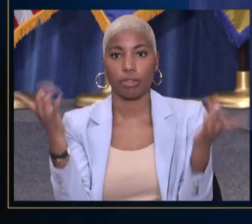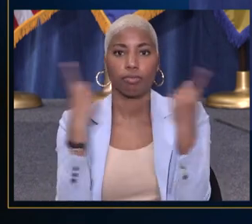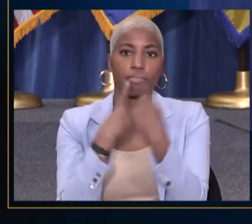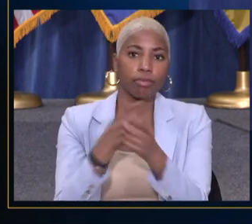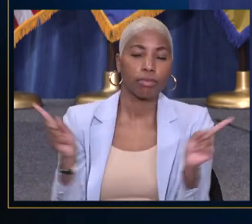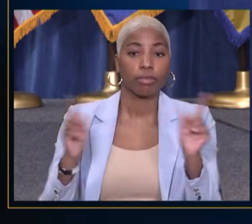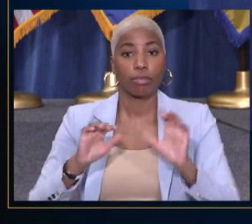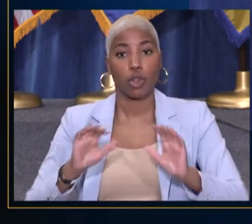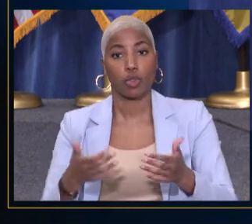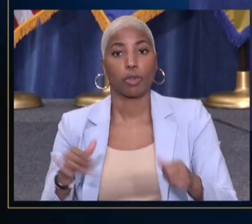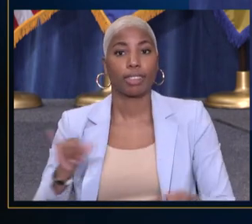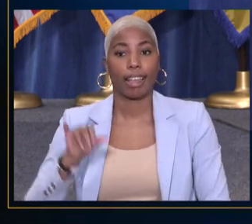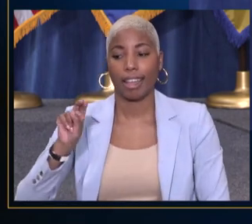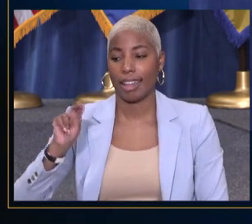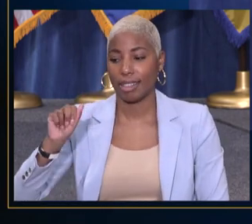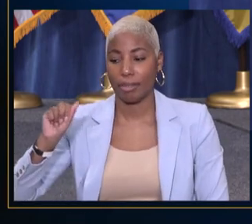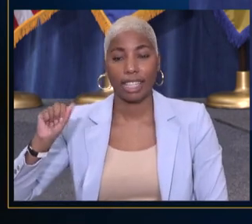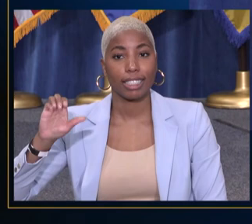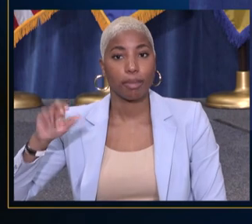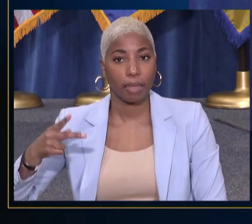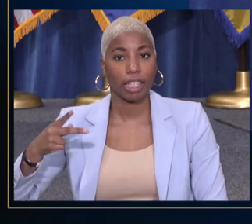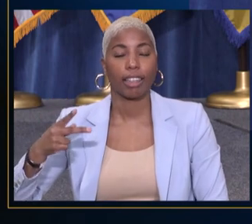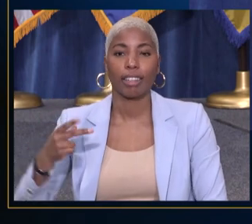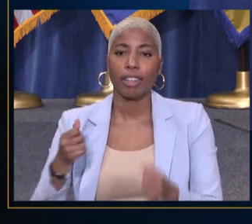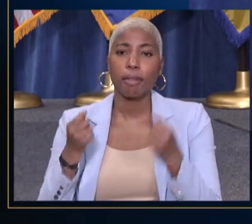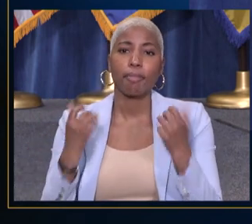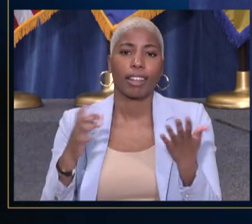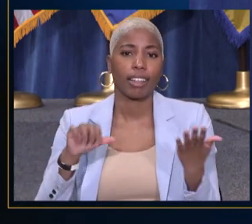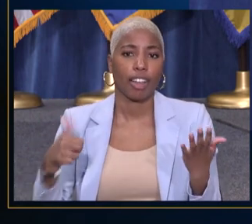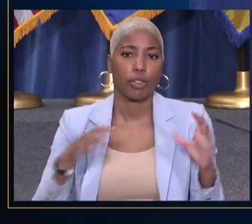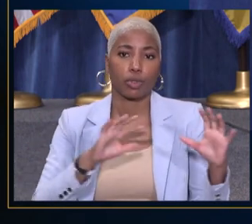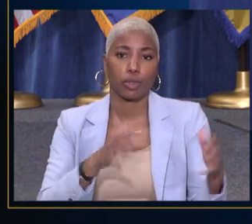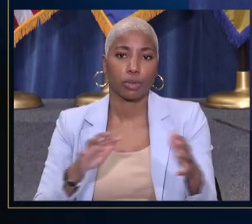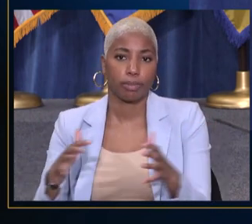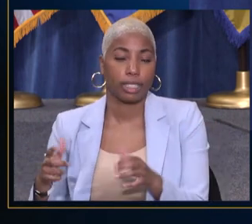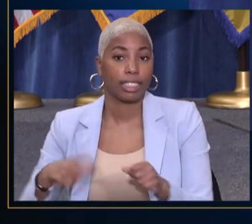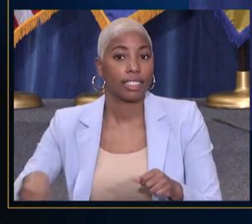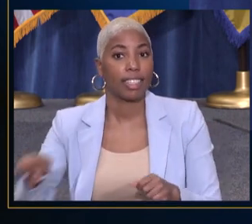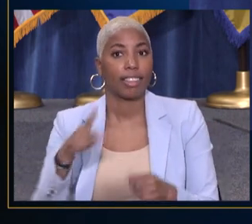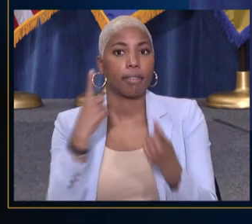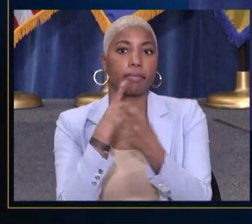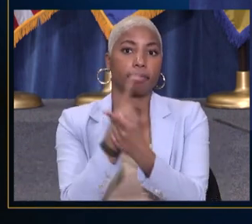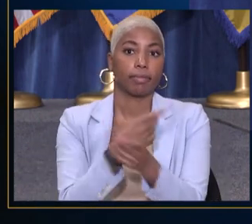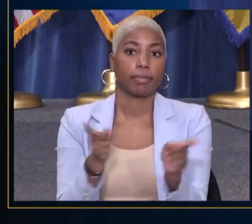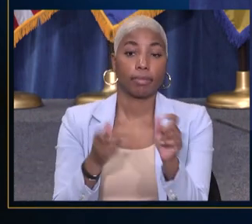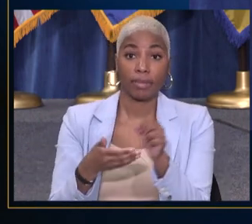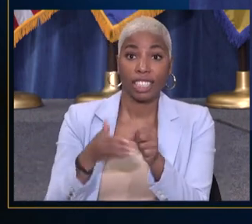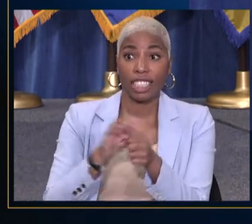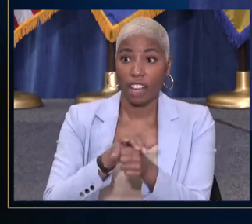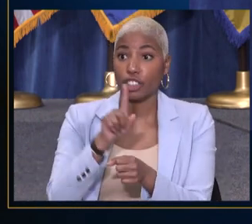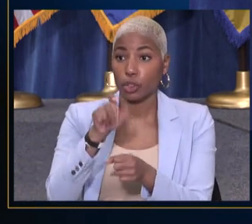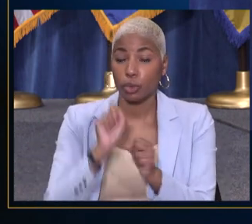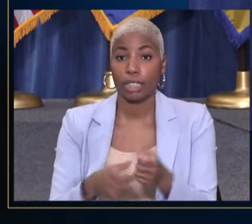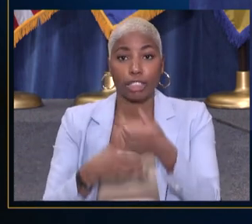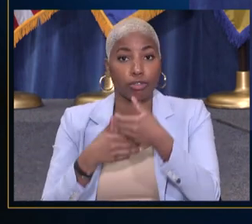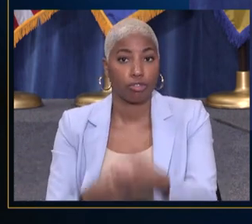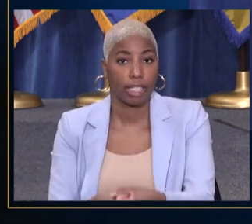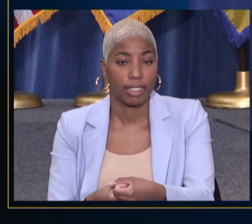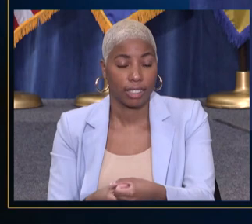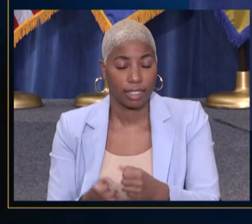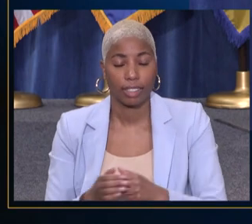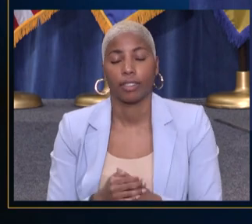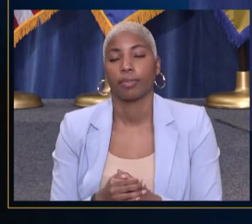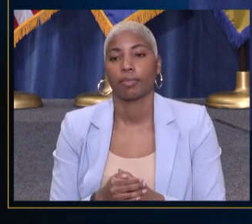like NAACP and so many others who are the ones saying, this is coverage that you can count on. We